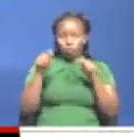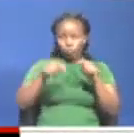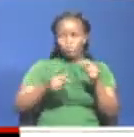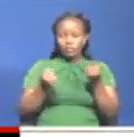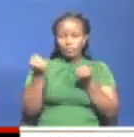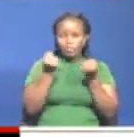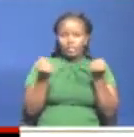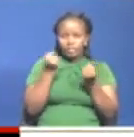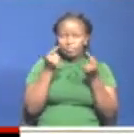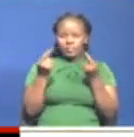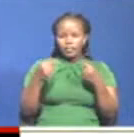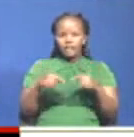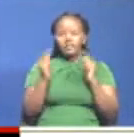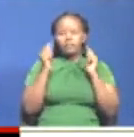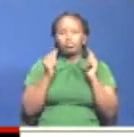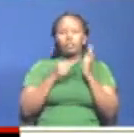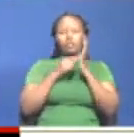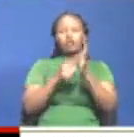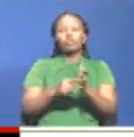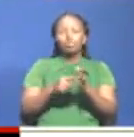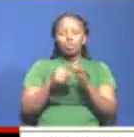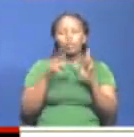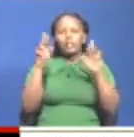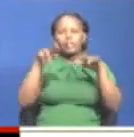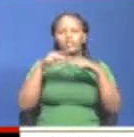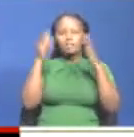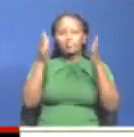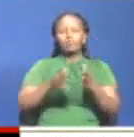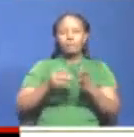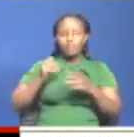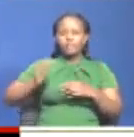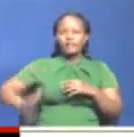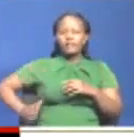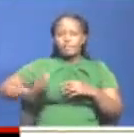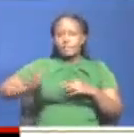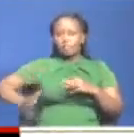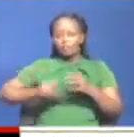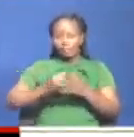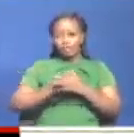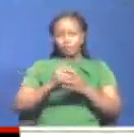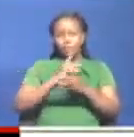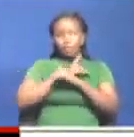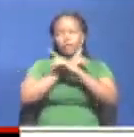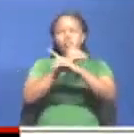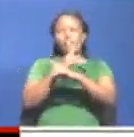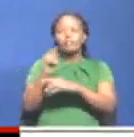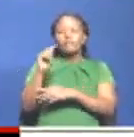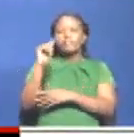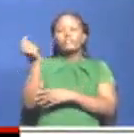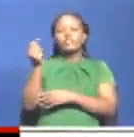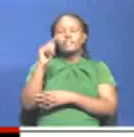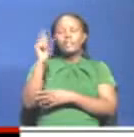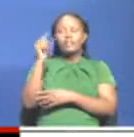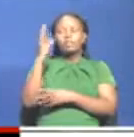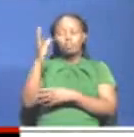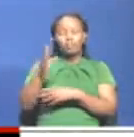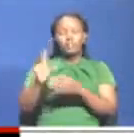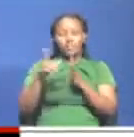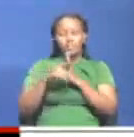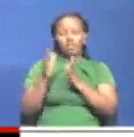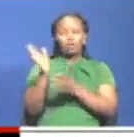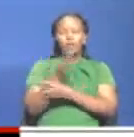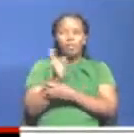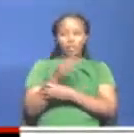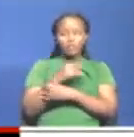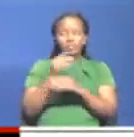on the shores of the Great Rift Valley Lake Naivasha. Defending Kenya winner Ogier picked up where he had left on Thursday and led for